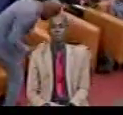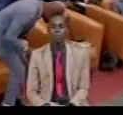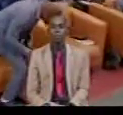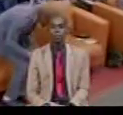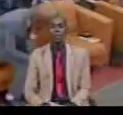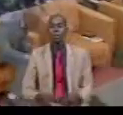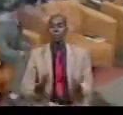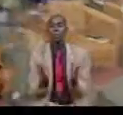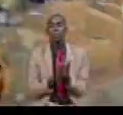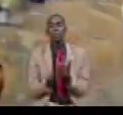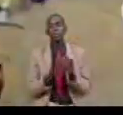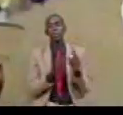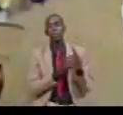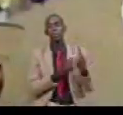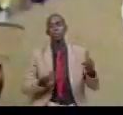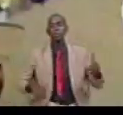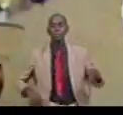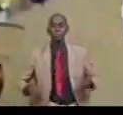Praise the Lord.